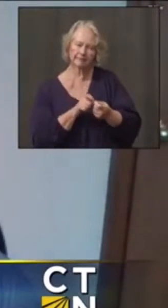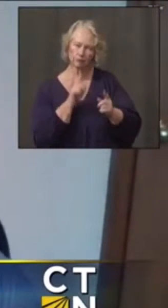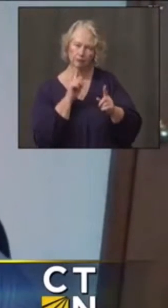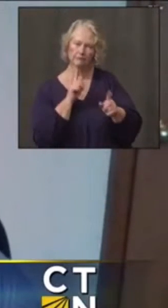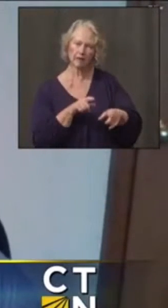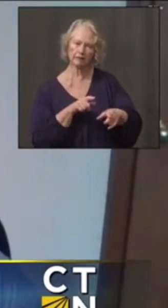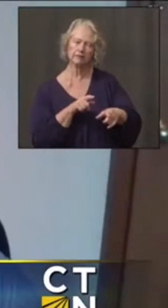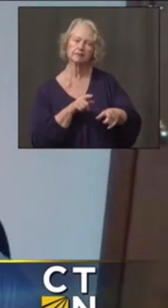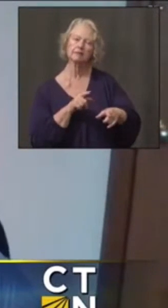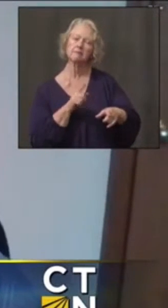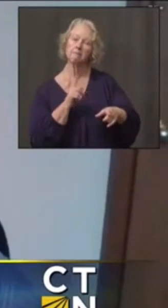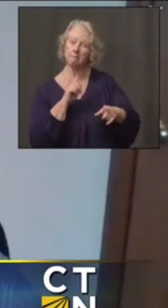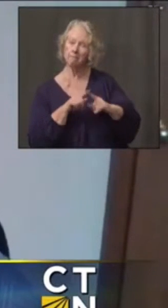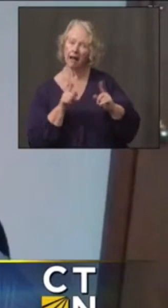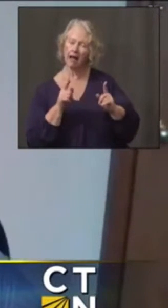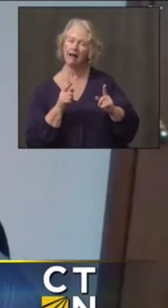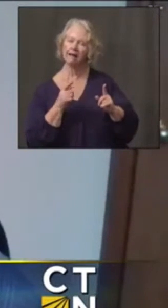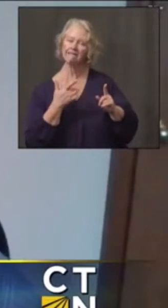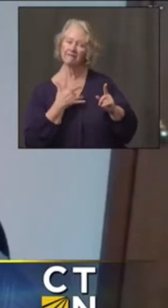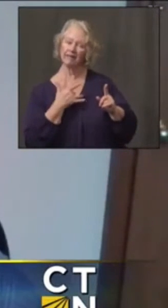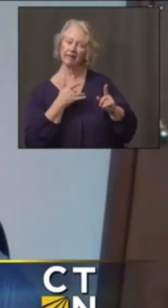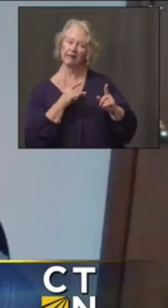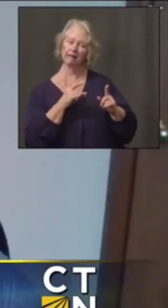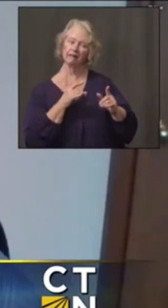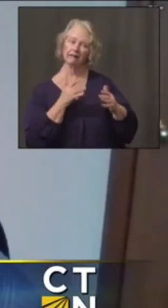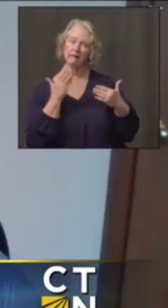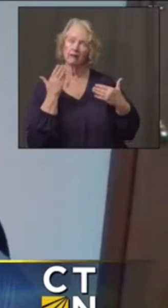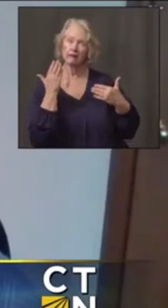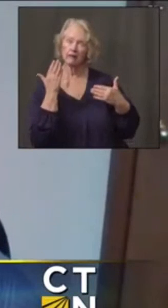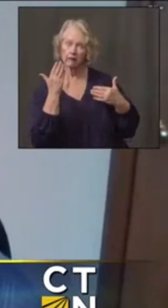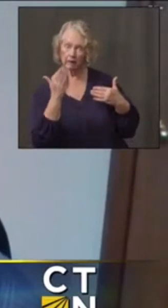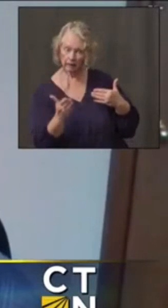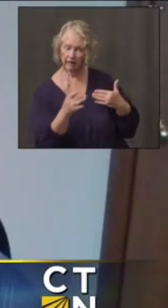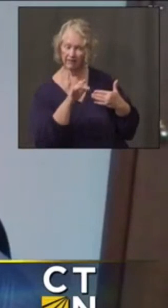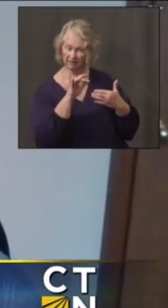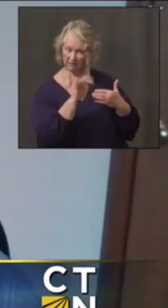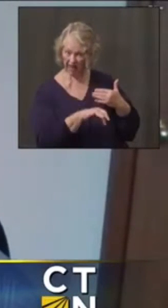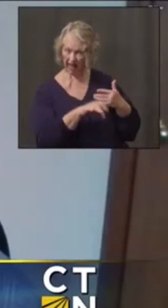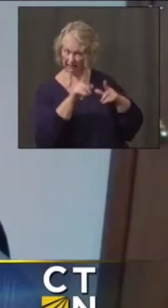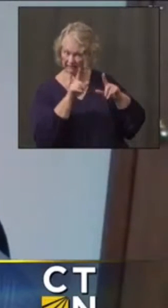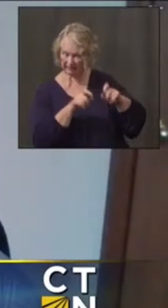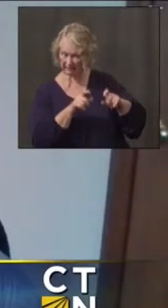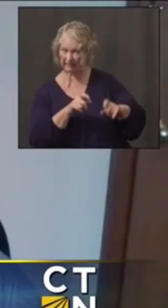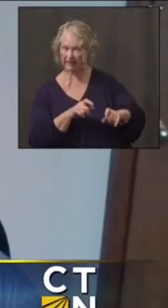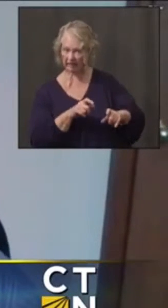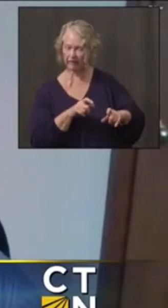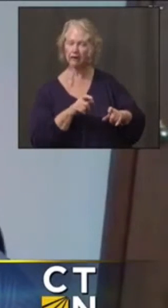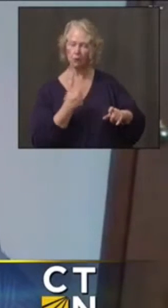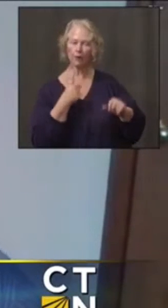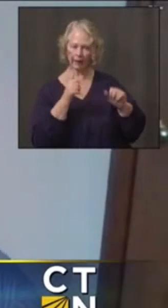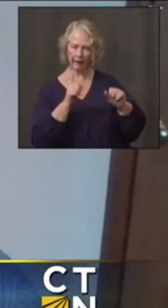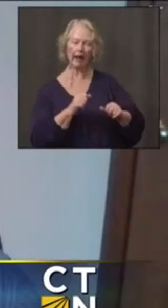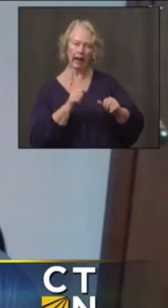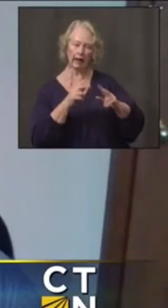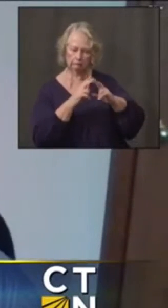got the kind of clinical trial design and subsequently data set that will be very